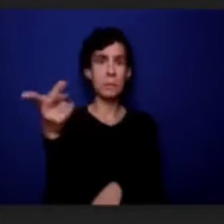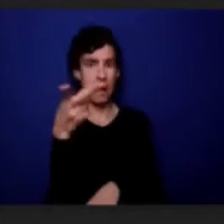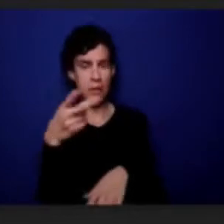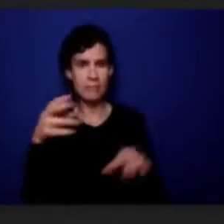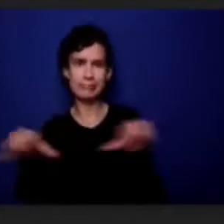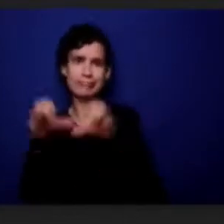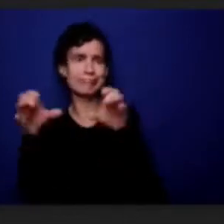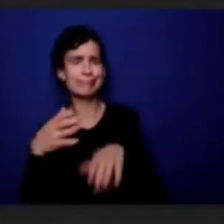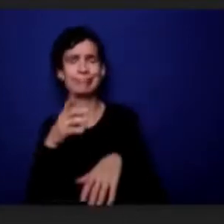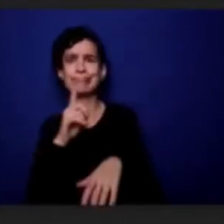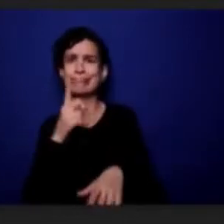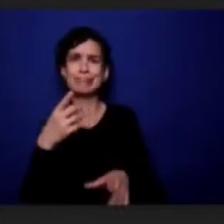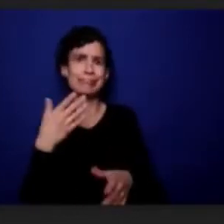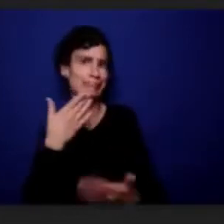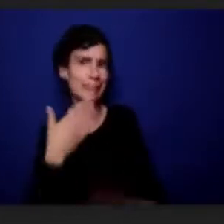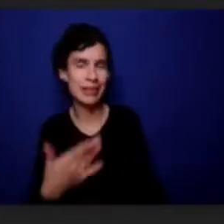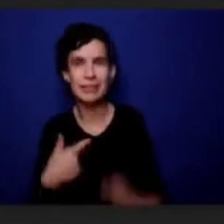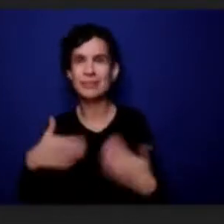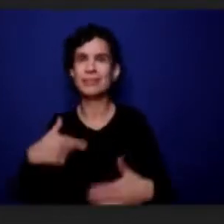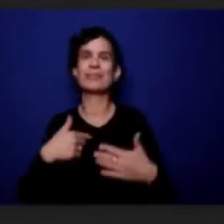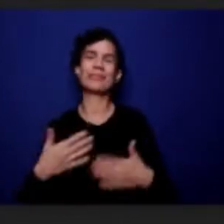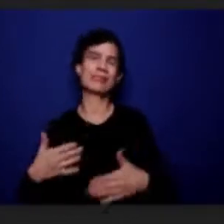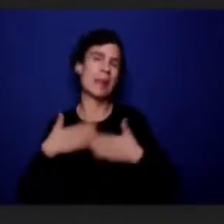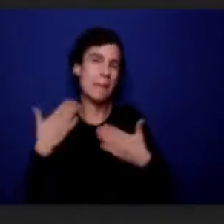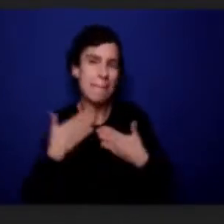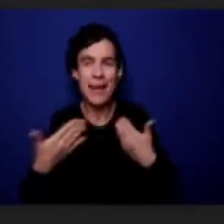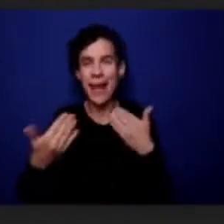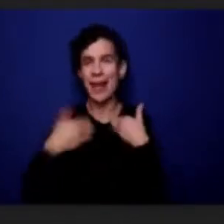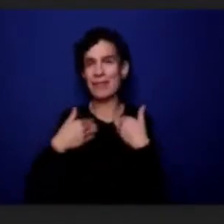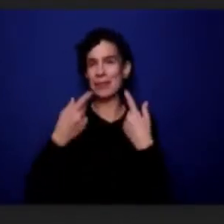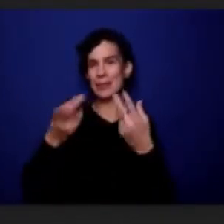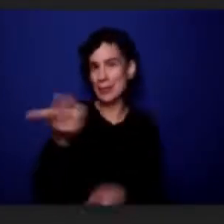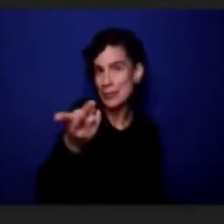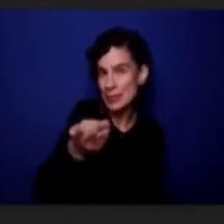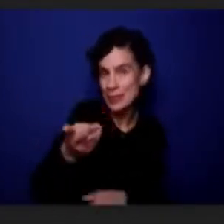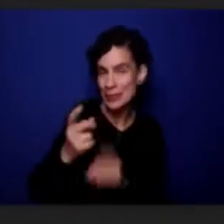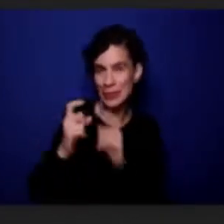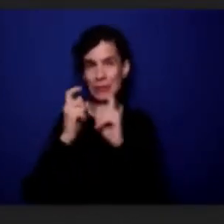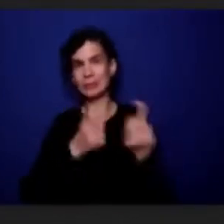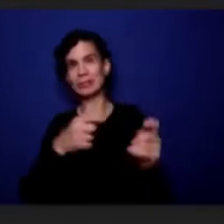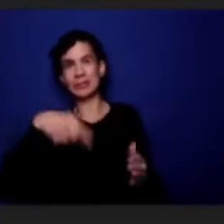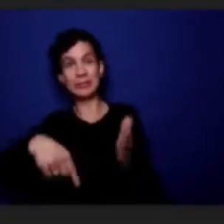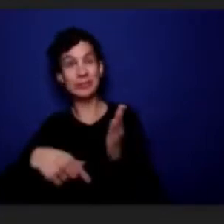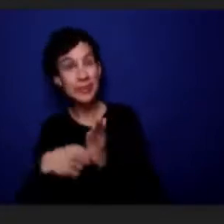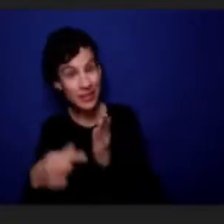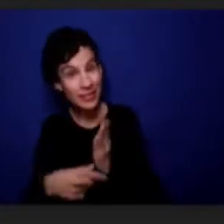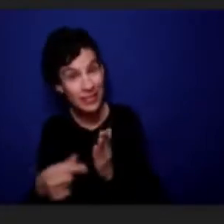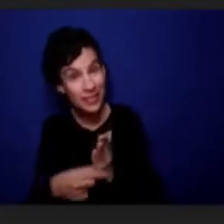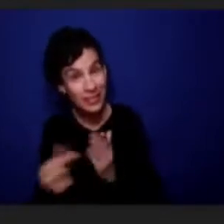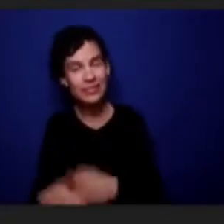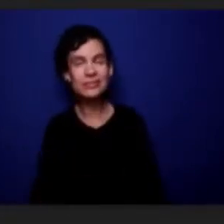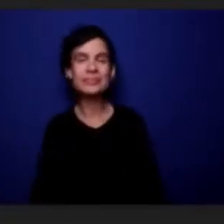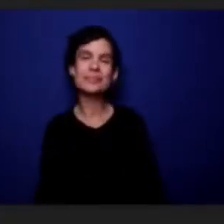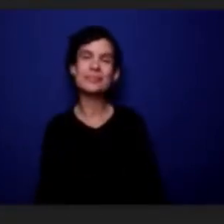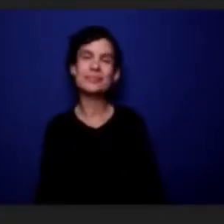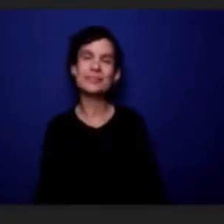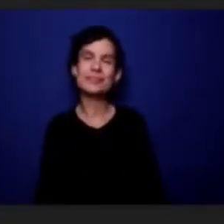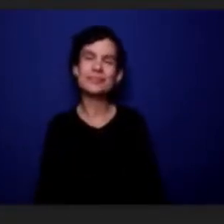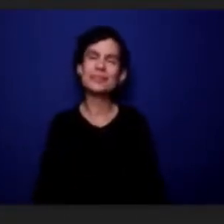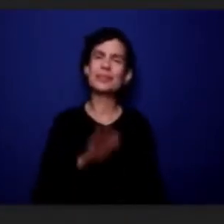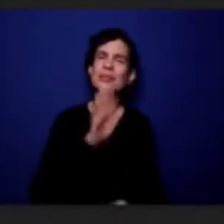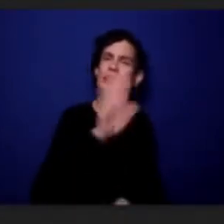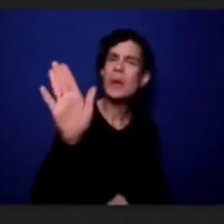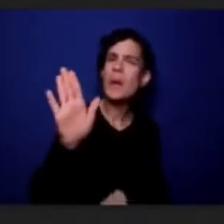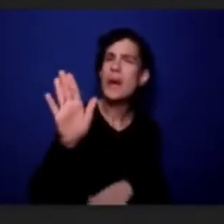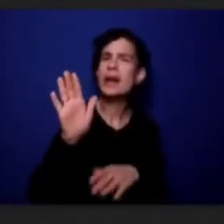thinking more broadly, more critically about visuality and vision. And I think both of you did that really well in your pieces, and we were